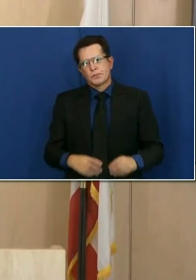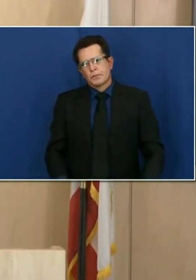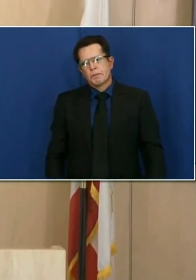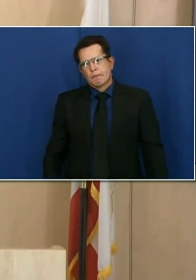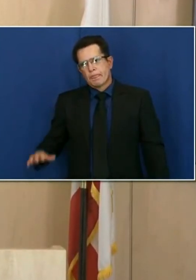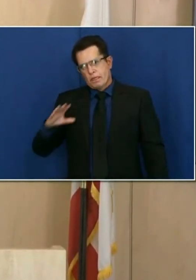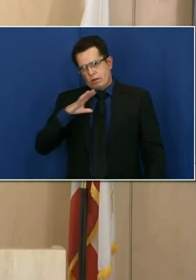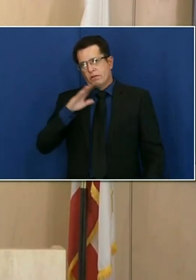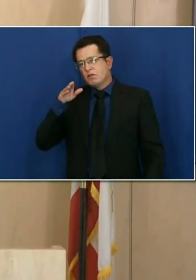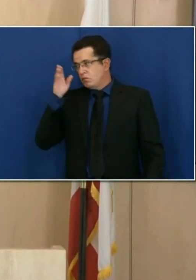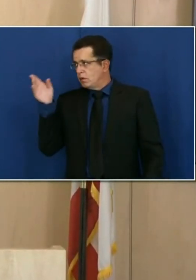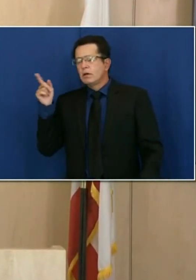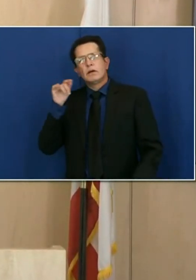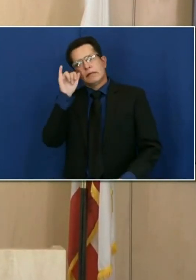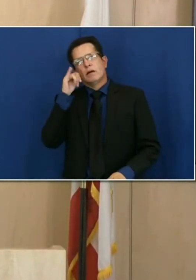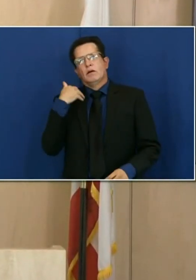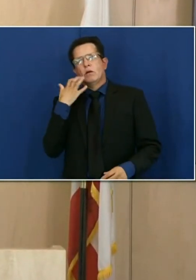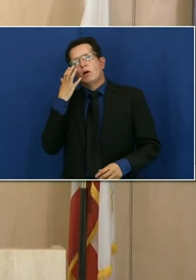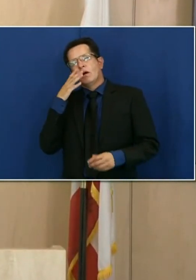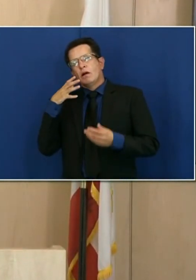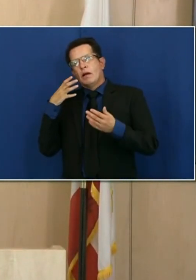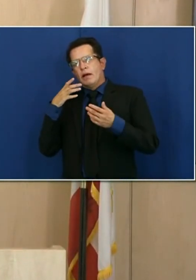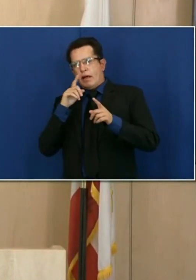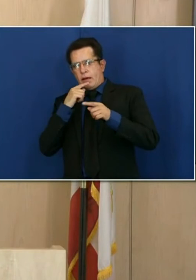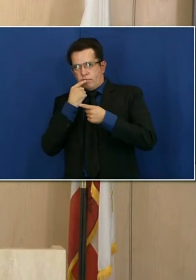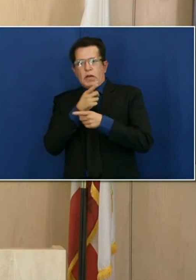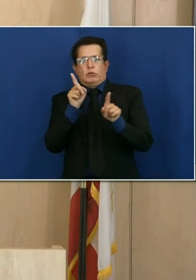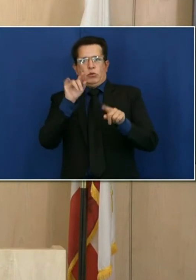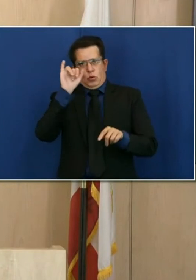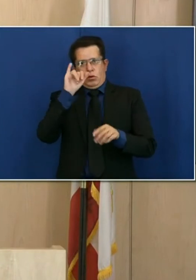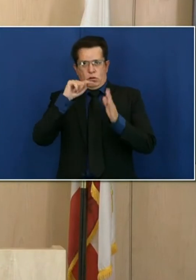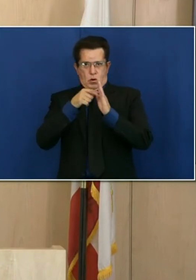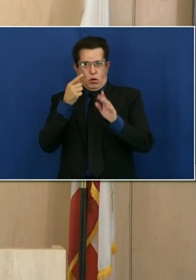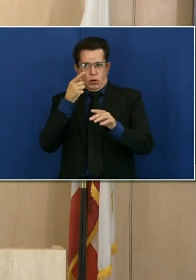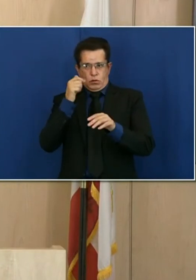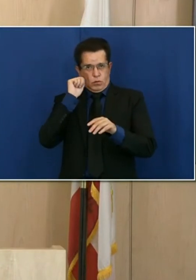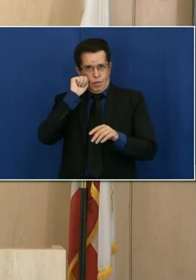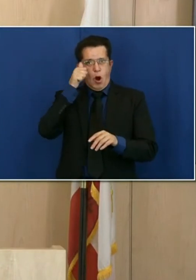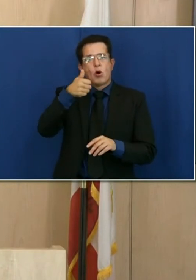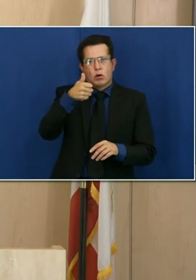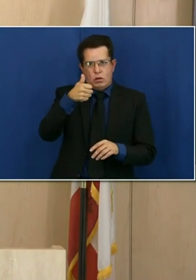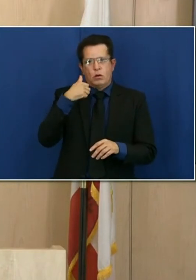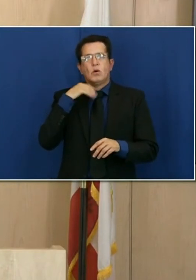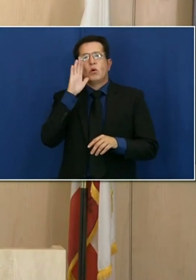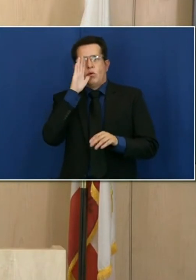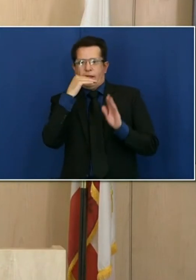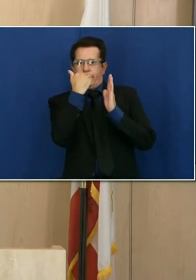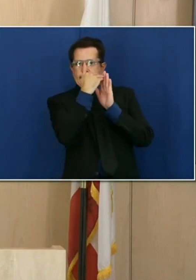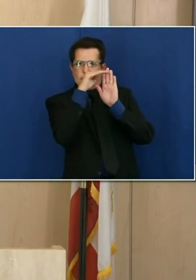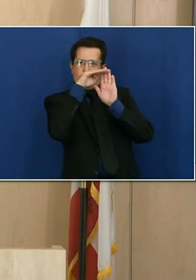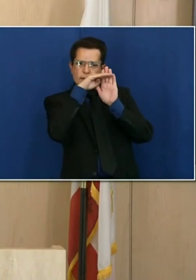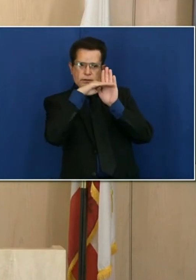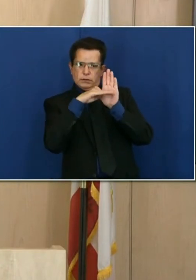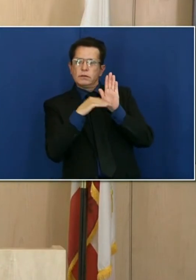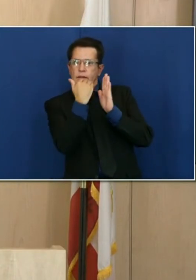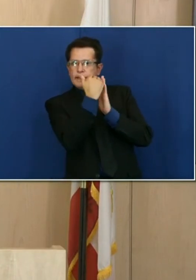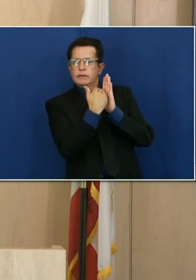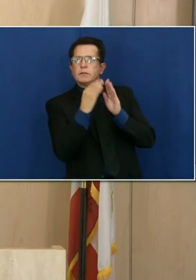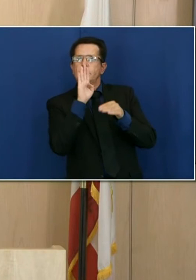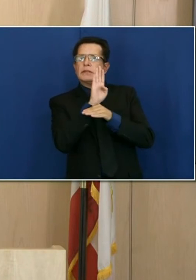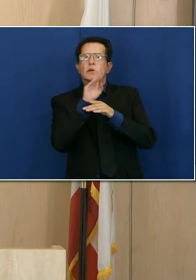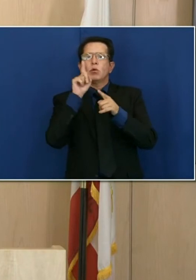And just as a follow-up to that question, starting tomorrow, we will be listing those businesses that have been issued cease